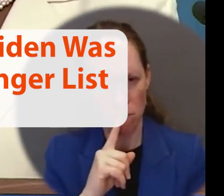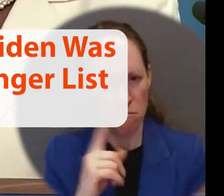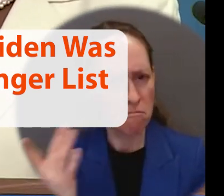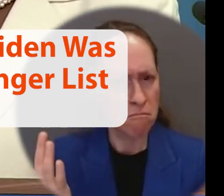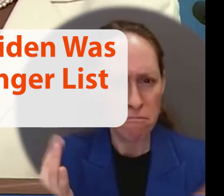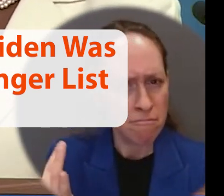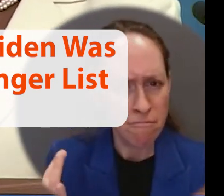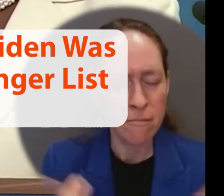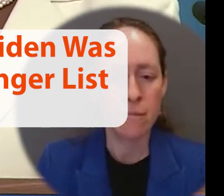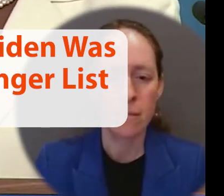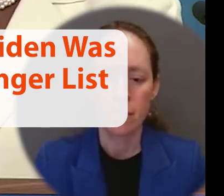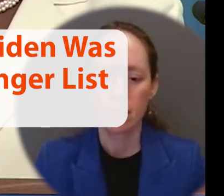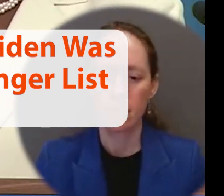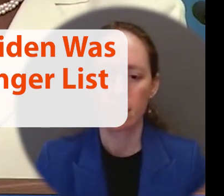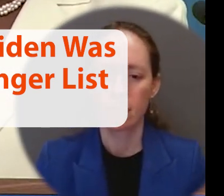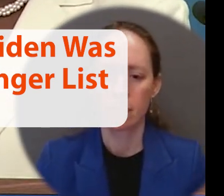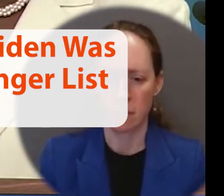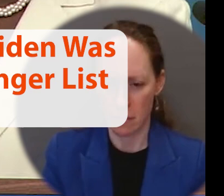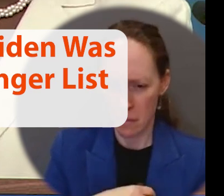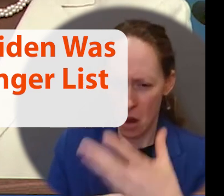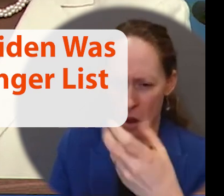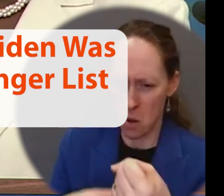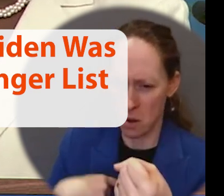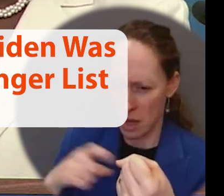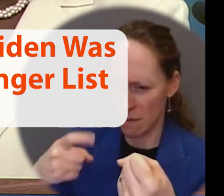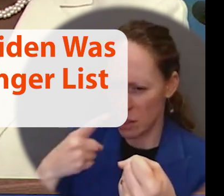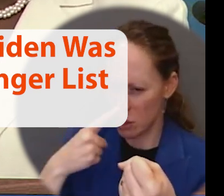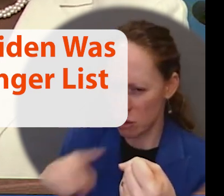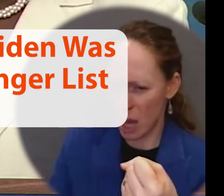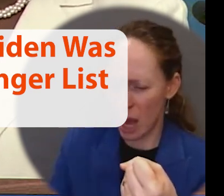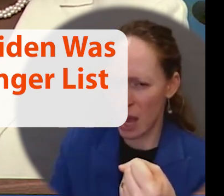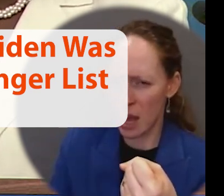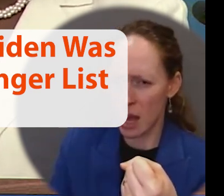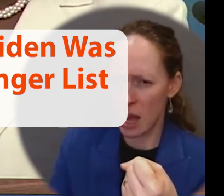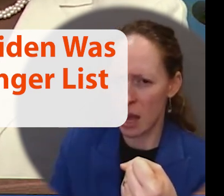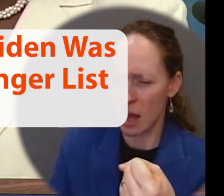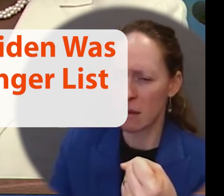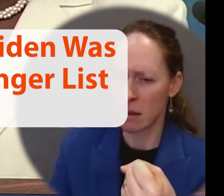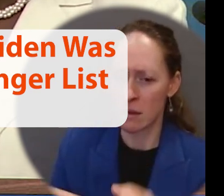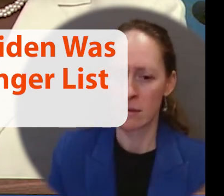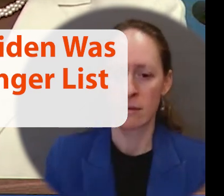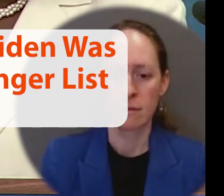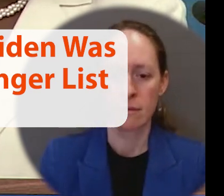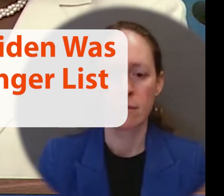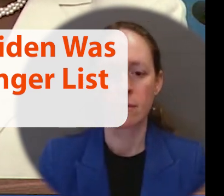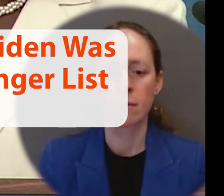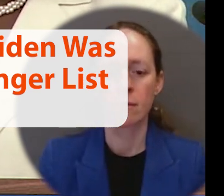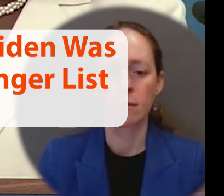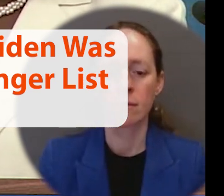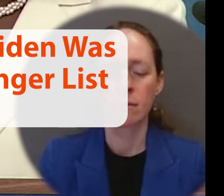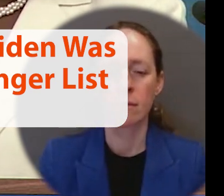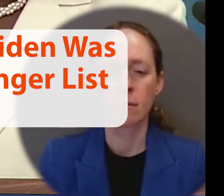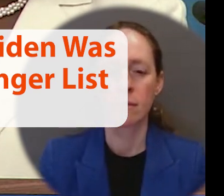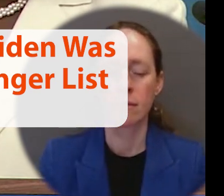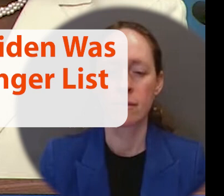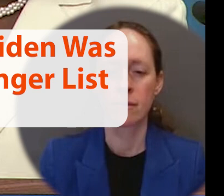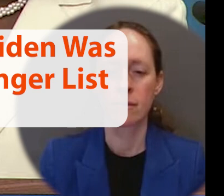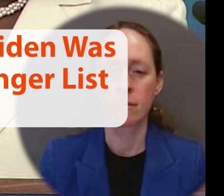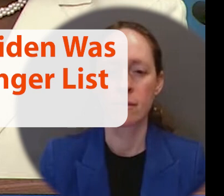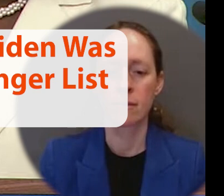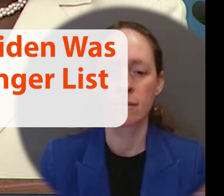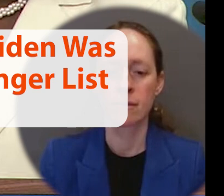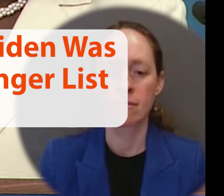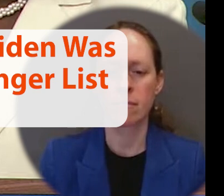that. So let me just double check. Look, I'll say this more broadly. Obviously, you've seen the